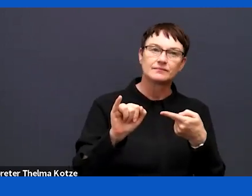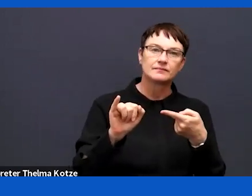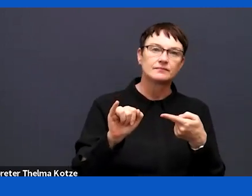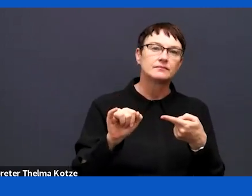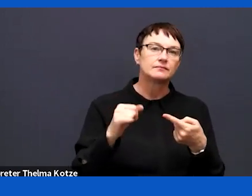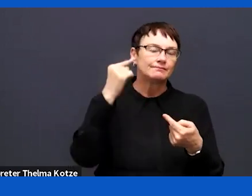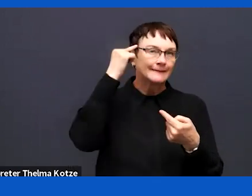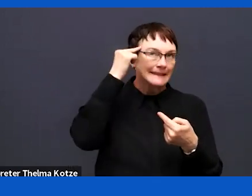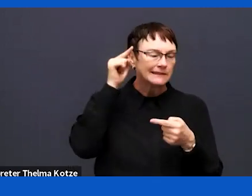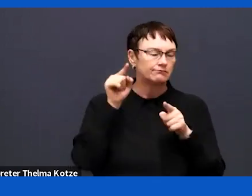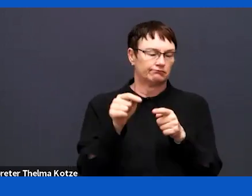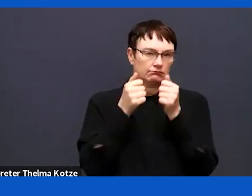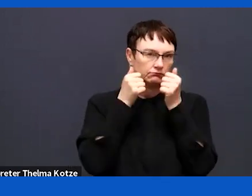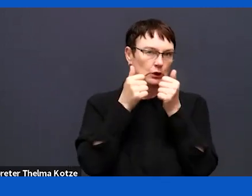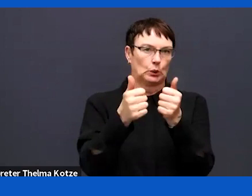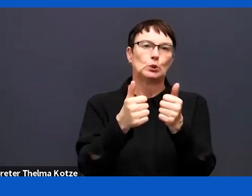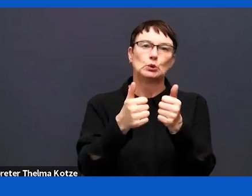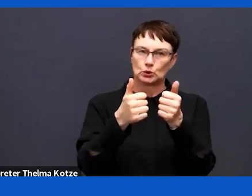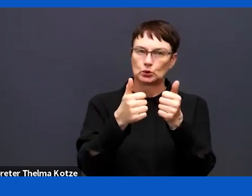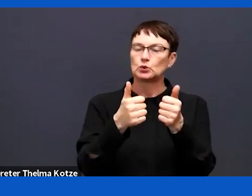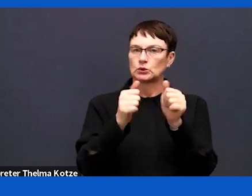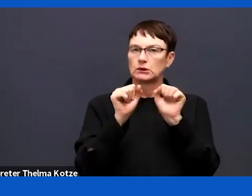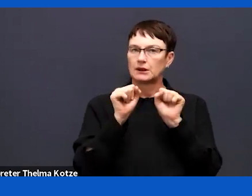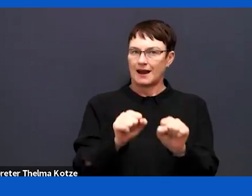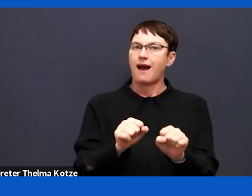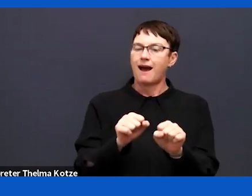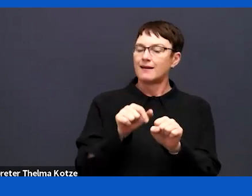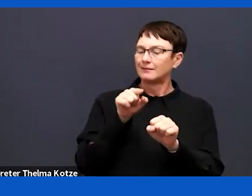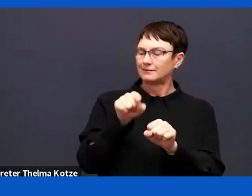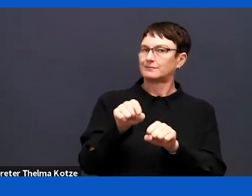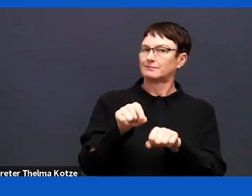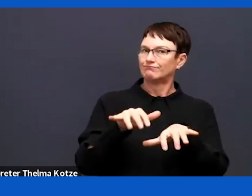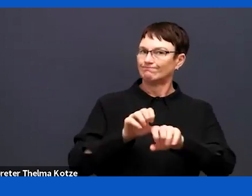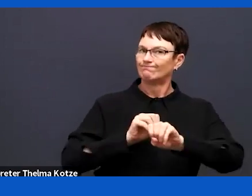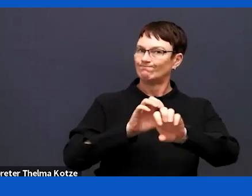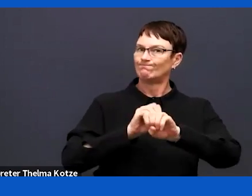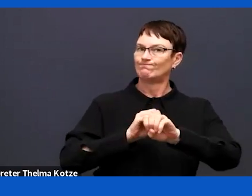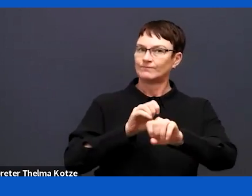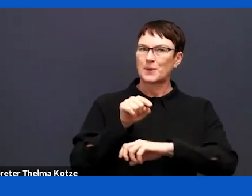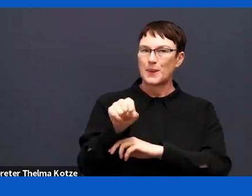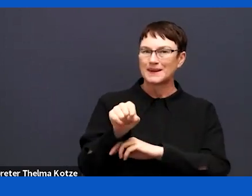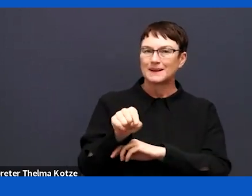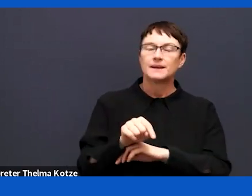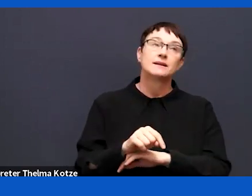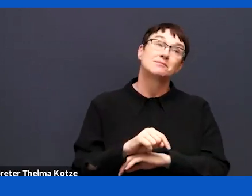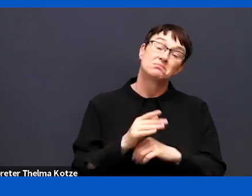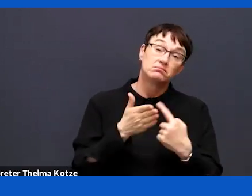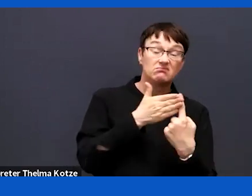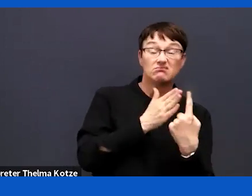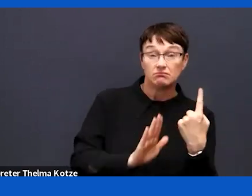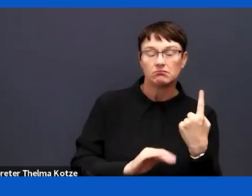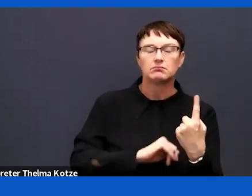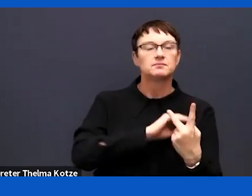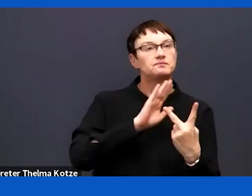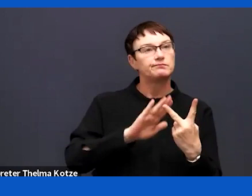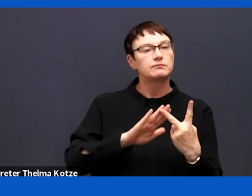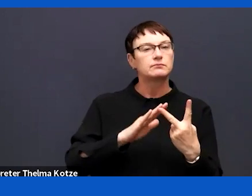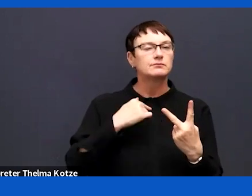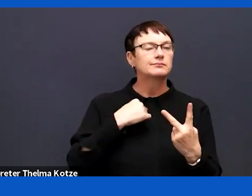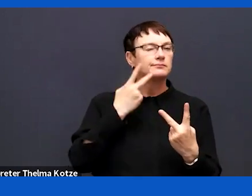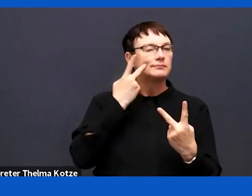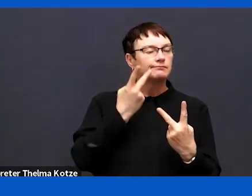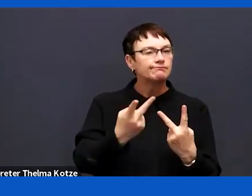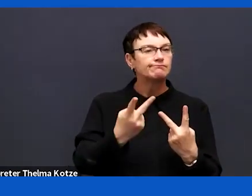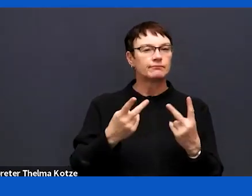The other slightly higher level in accessibility, I think adaptive technologies is